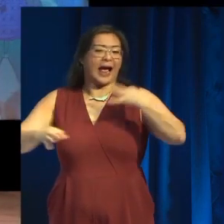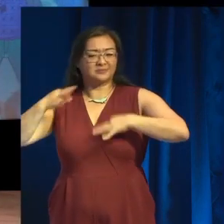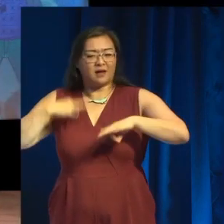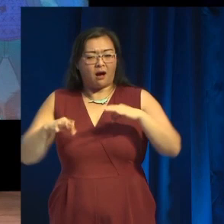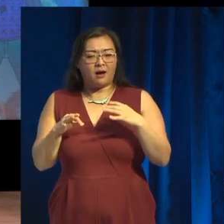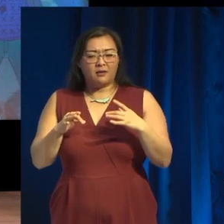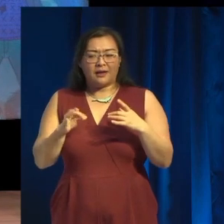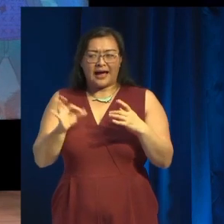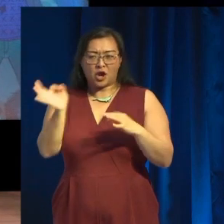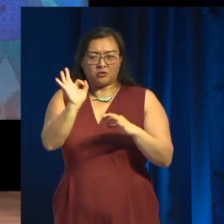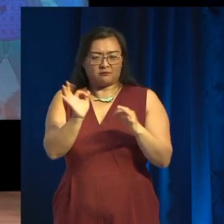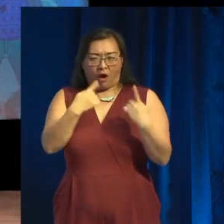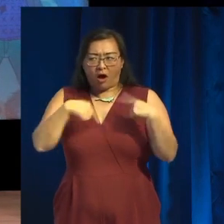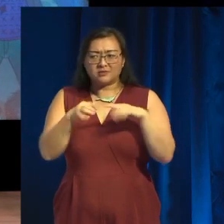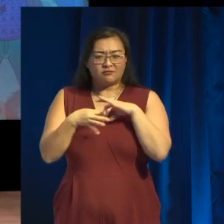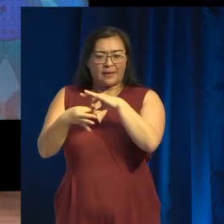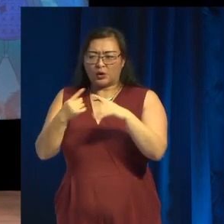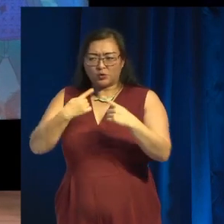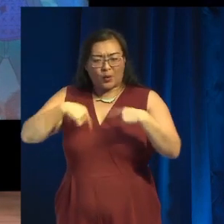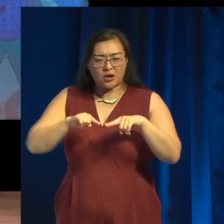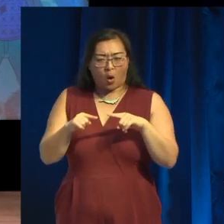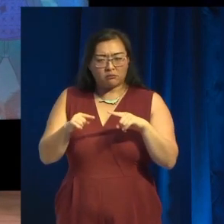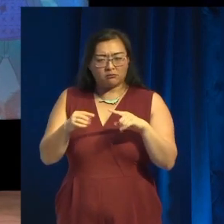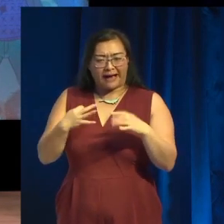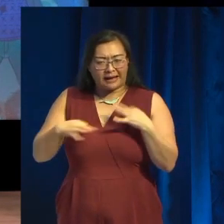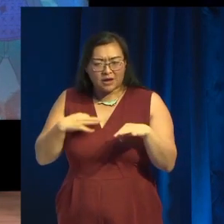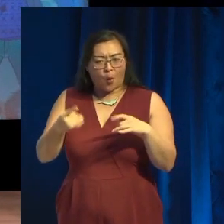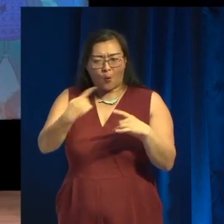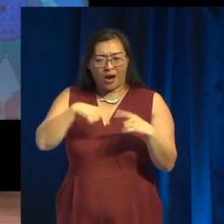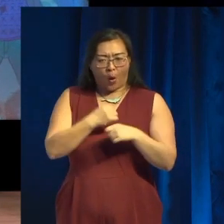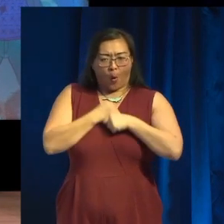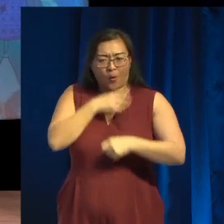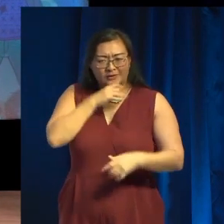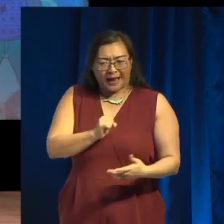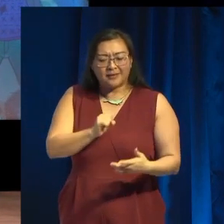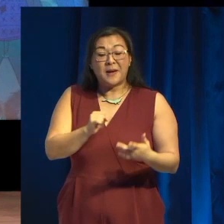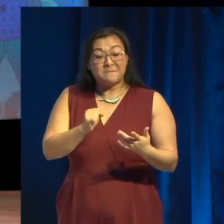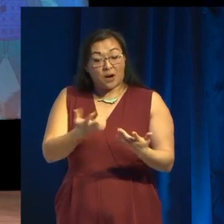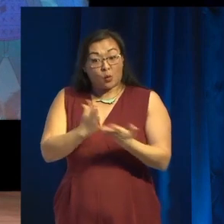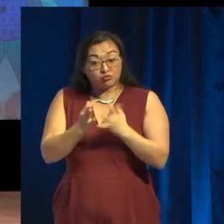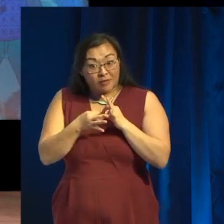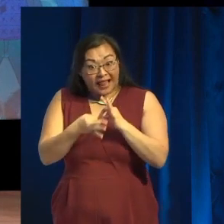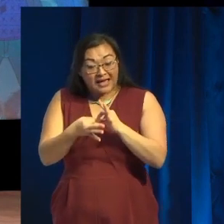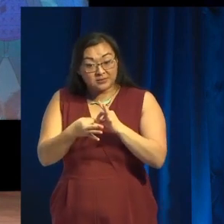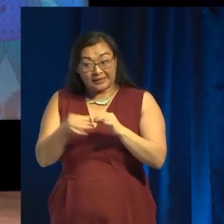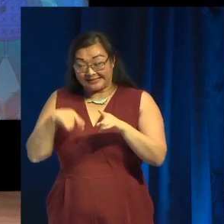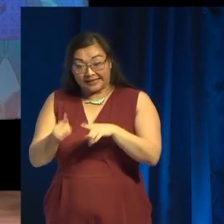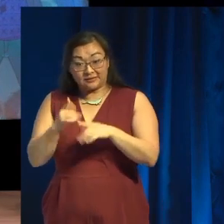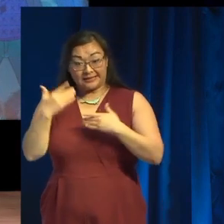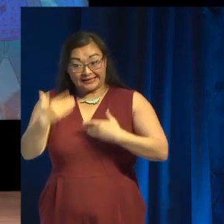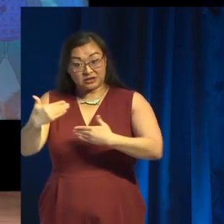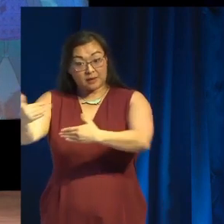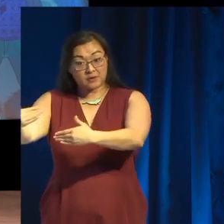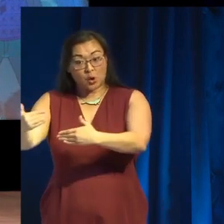makes show very relatable is that every episode has a bunch of little snippets, little moments that are just so, they just